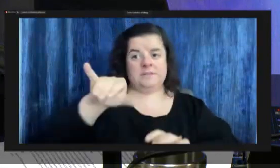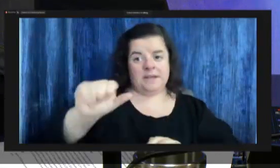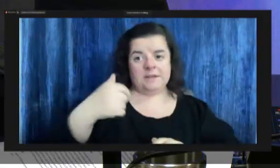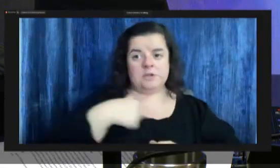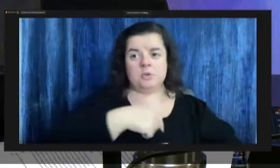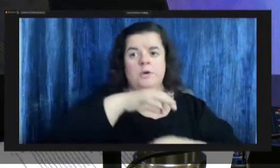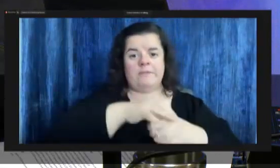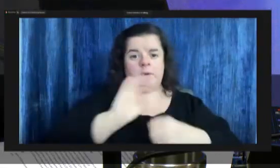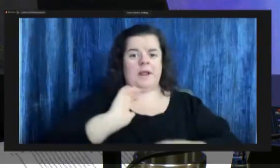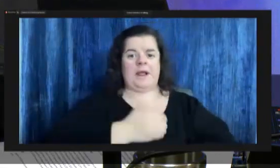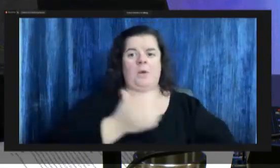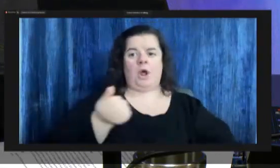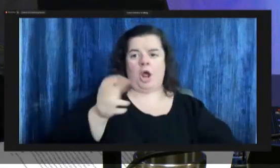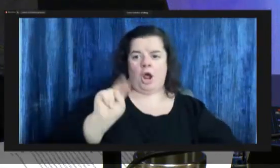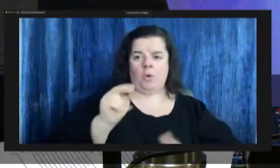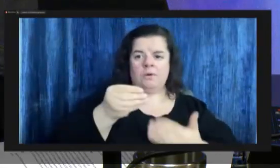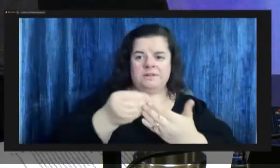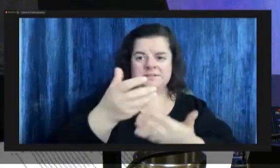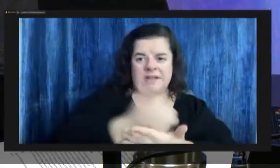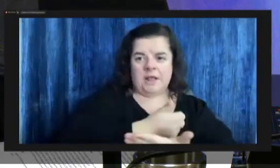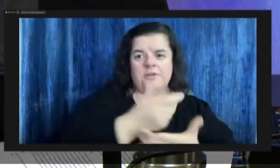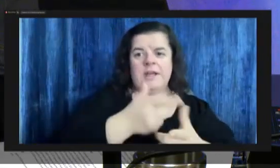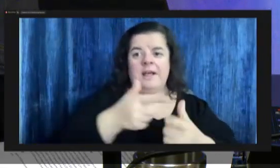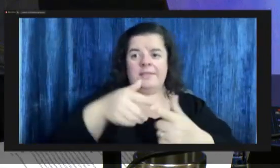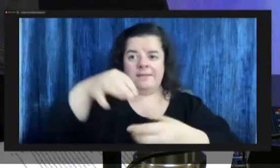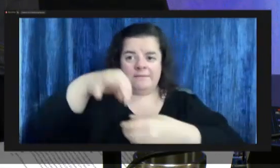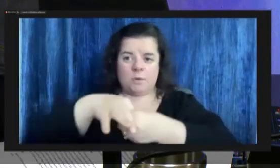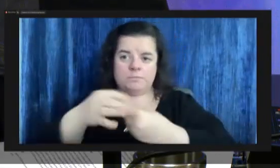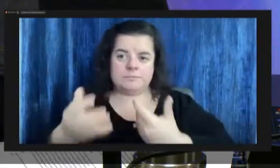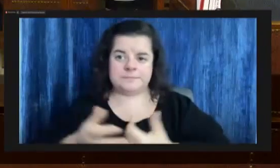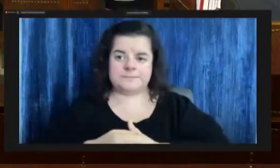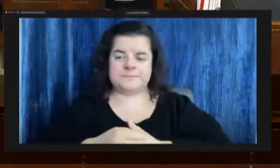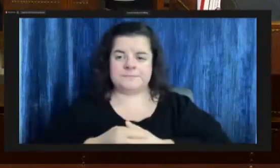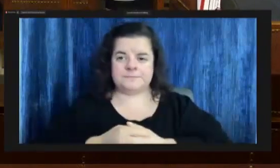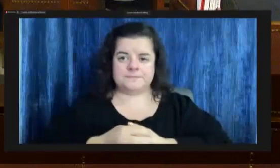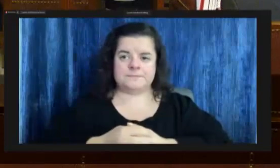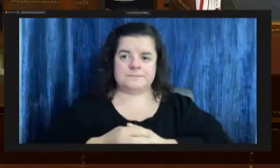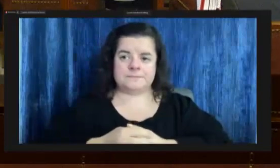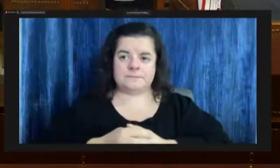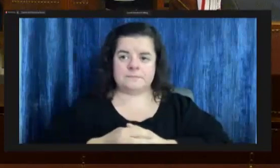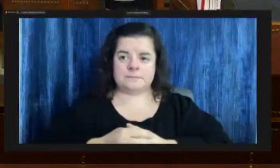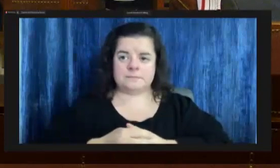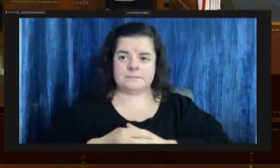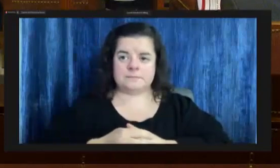our own salaries, and then take the vote. Right, so we're all except in the me same you. Boat.